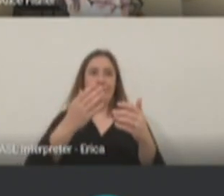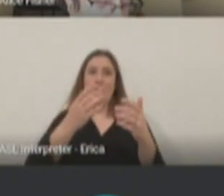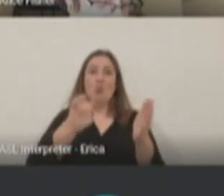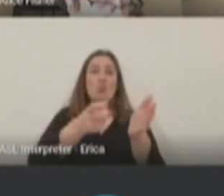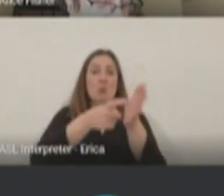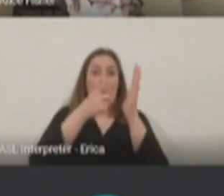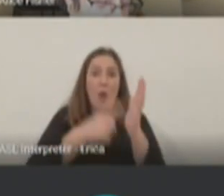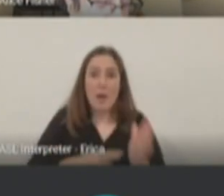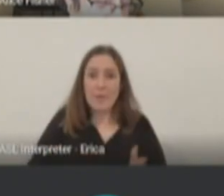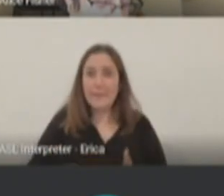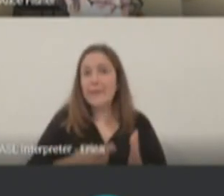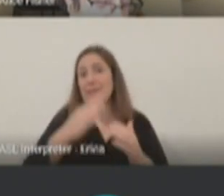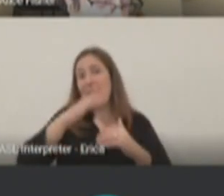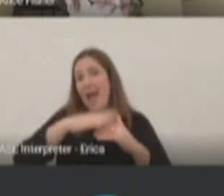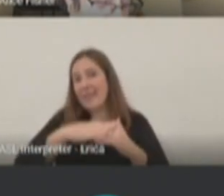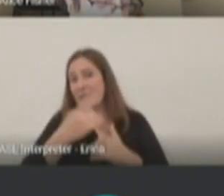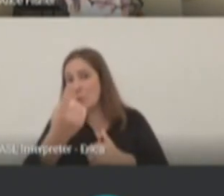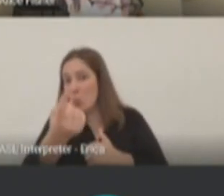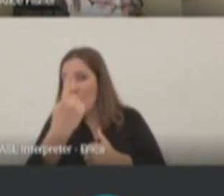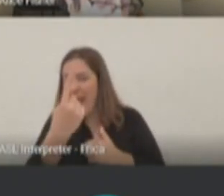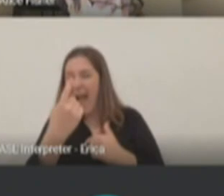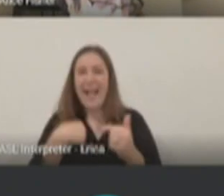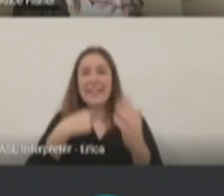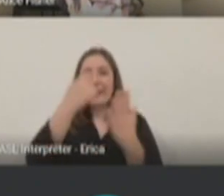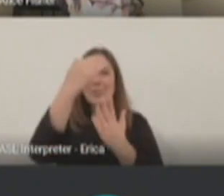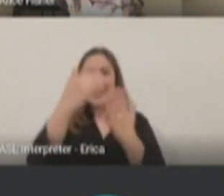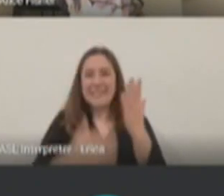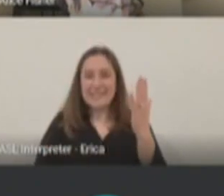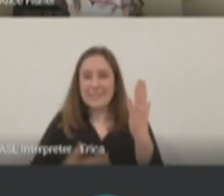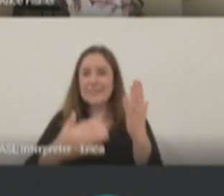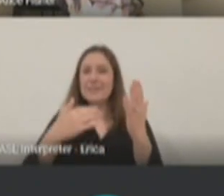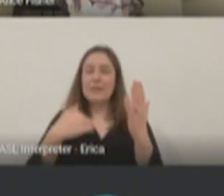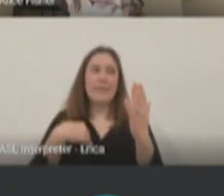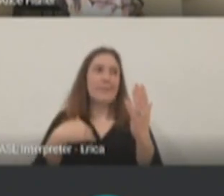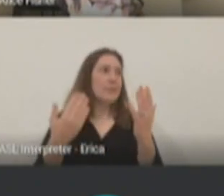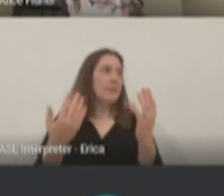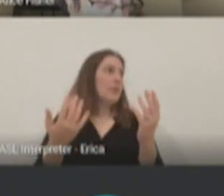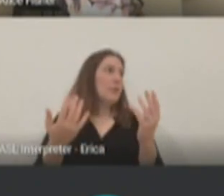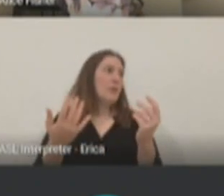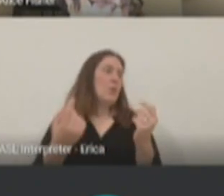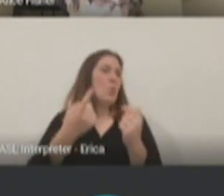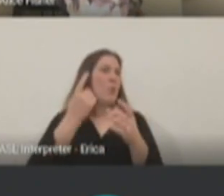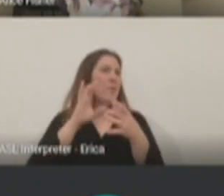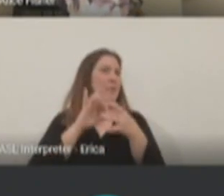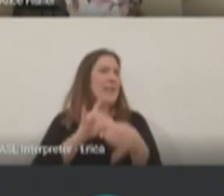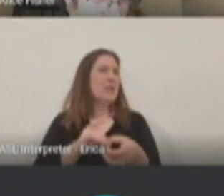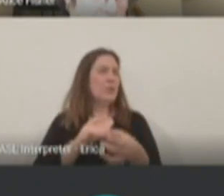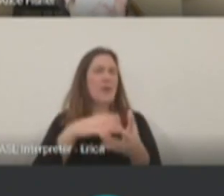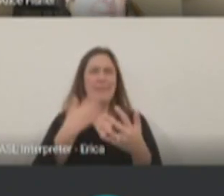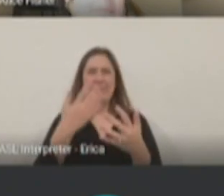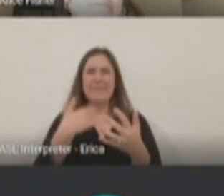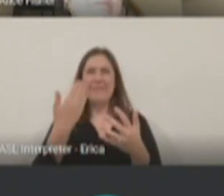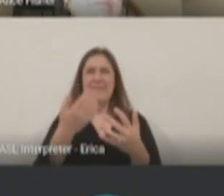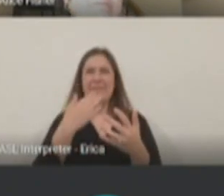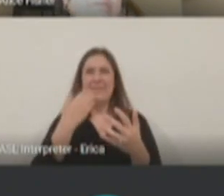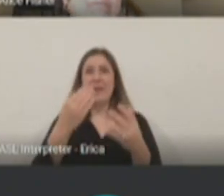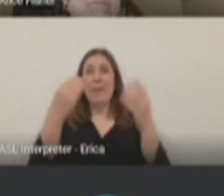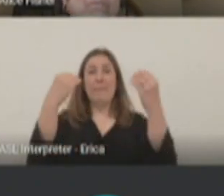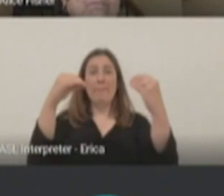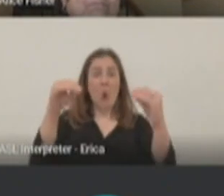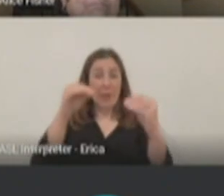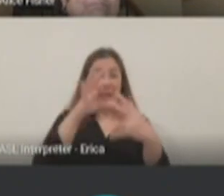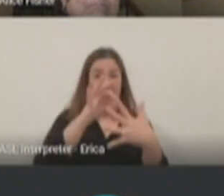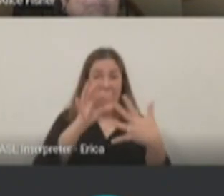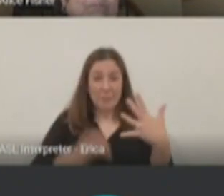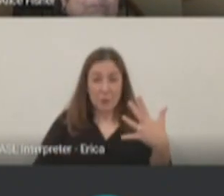of the list of, like the one that was about market options, and then there were the